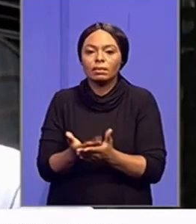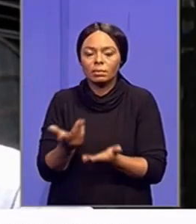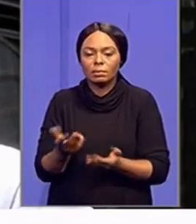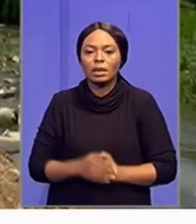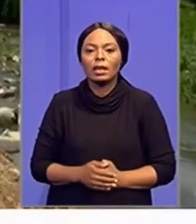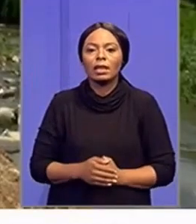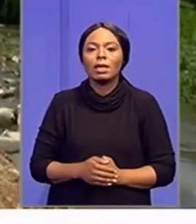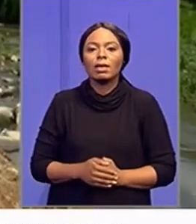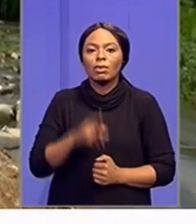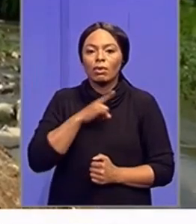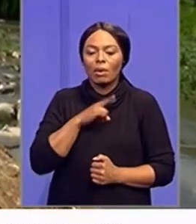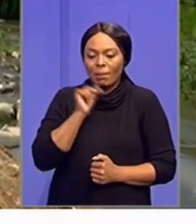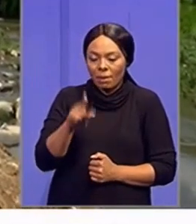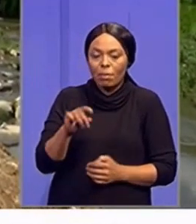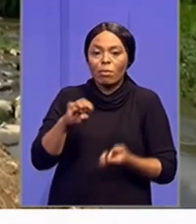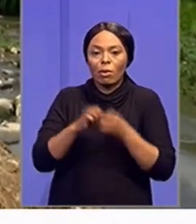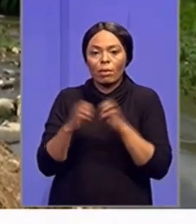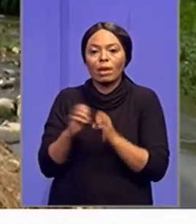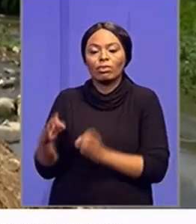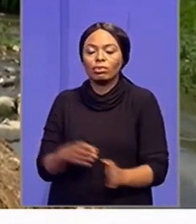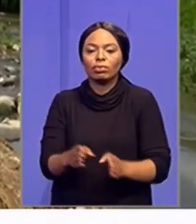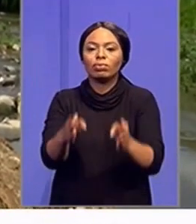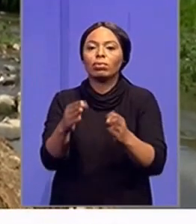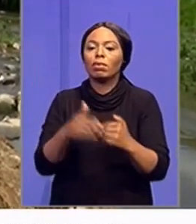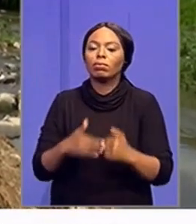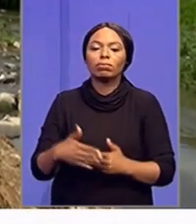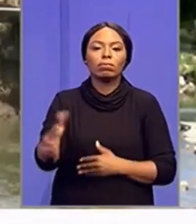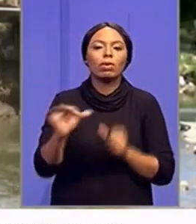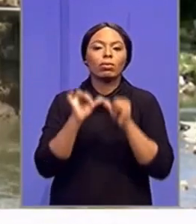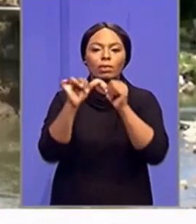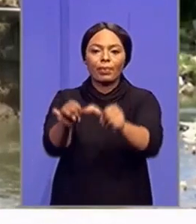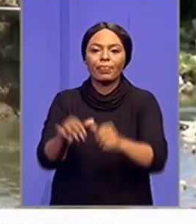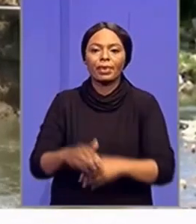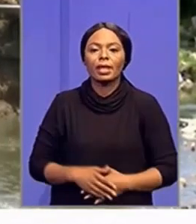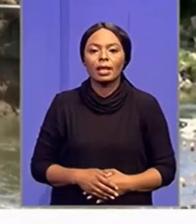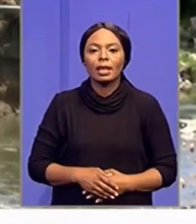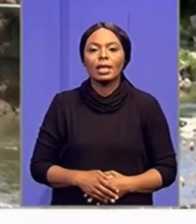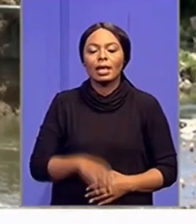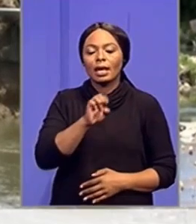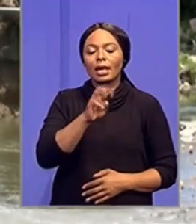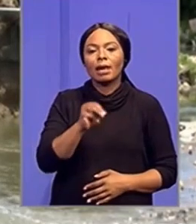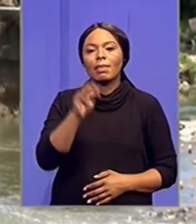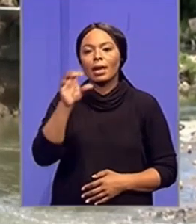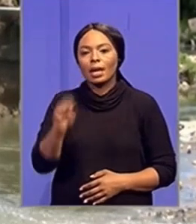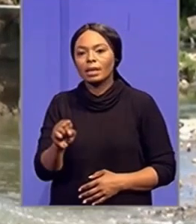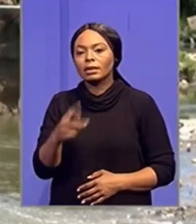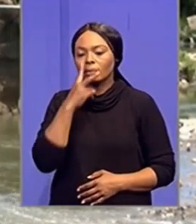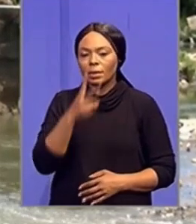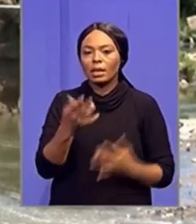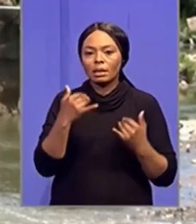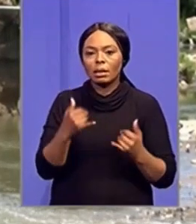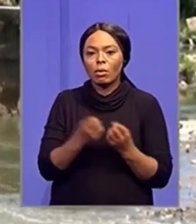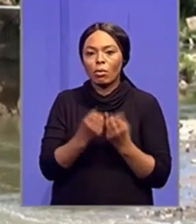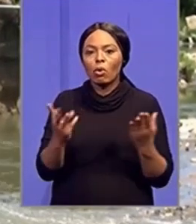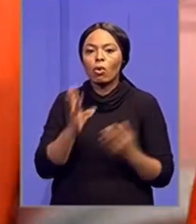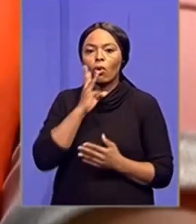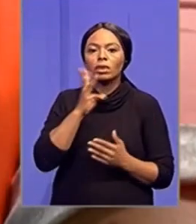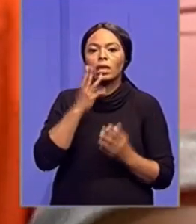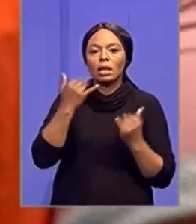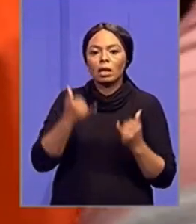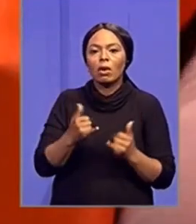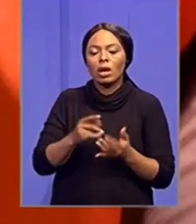the Jacks-Kay River. Khabagare batlhankedi ba EMS ba re ba tsweletse go ela lefelo le la megileng tlhoko le mororokelo ya metsi ile kwa tlase. Ba re ga